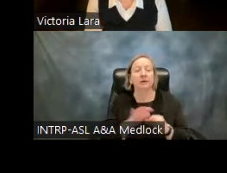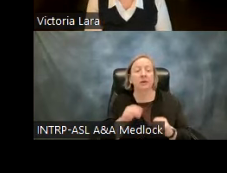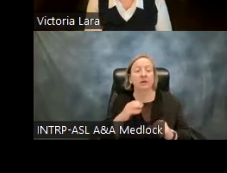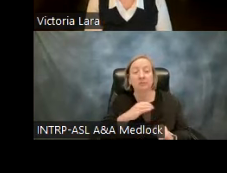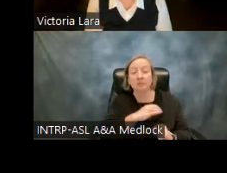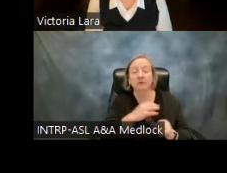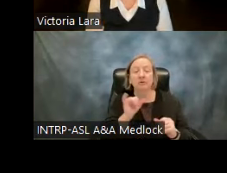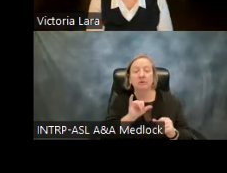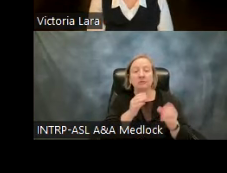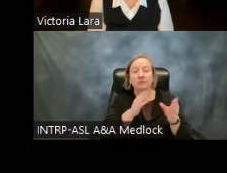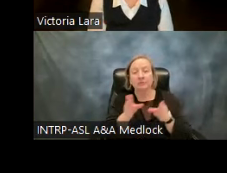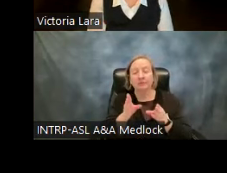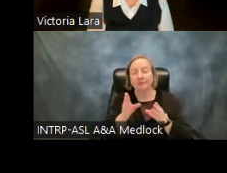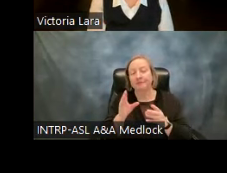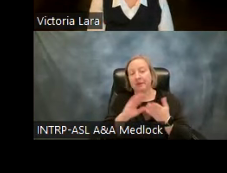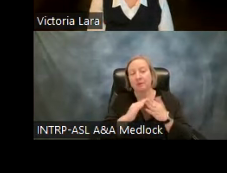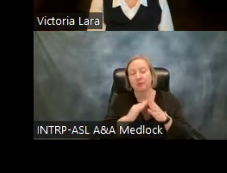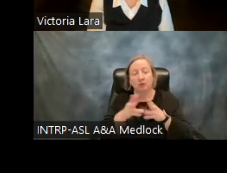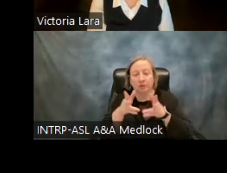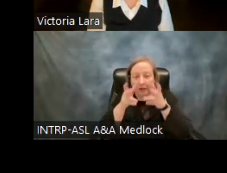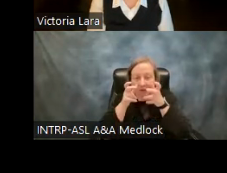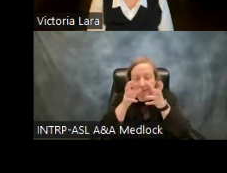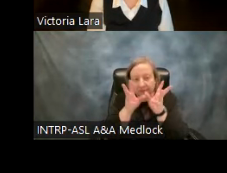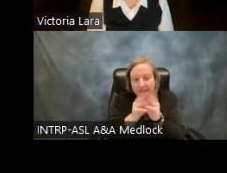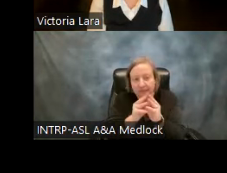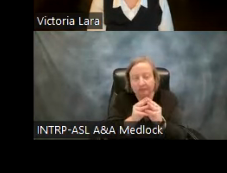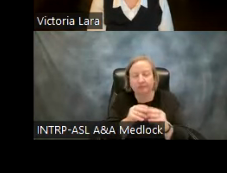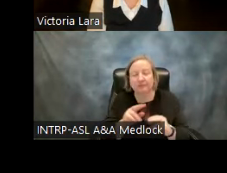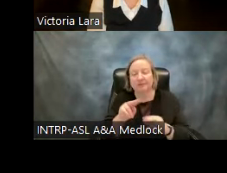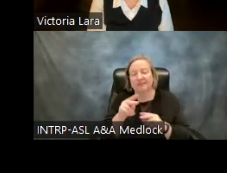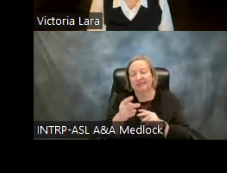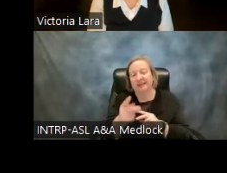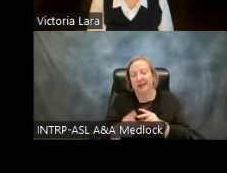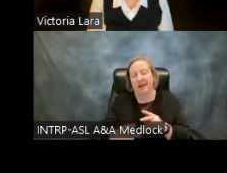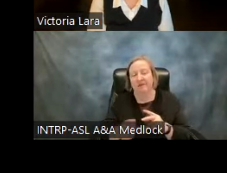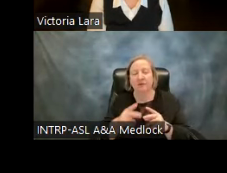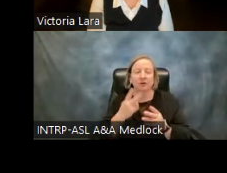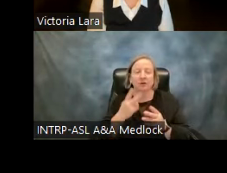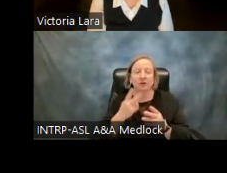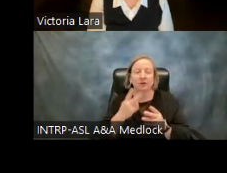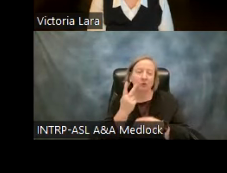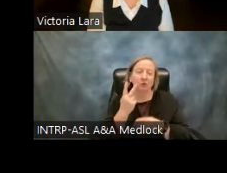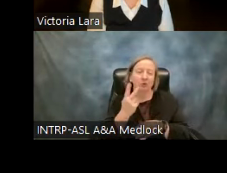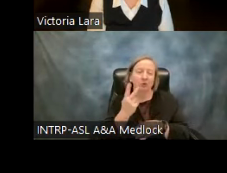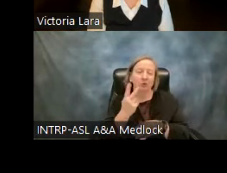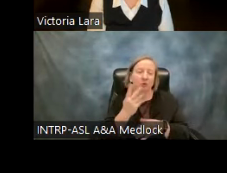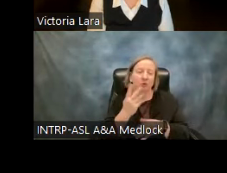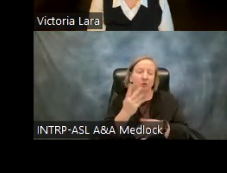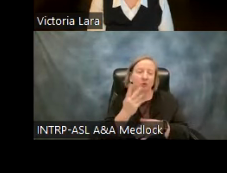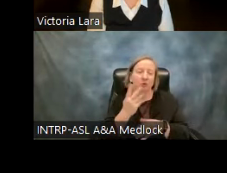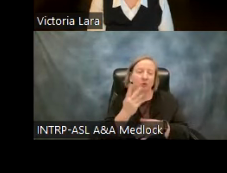a community listening session, the second half of the two-part Q&A that we've been doing this